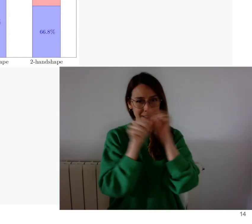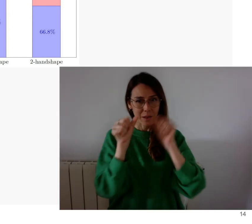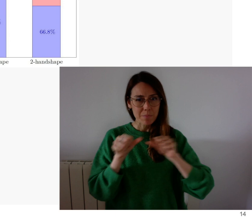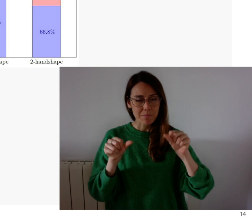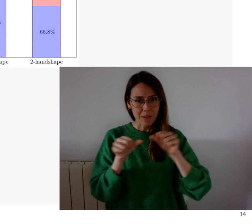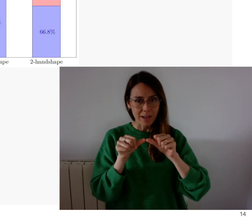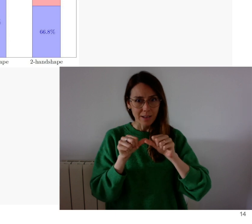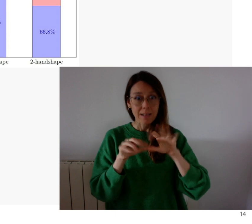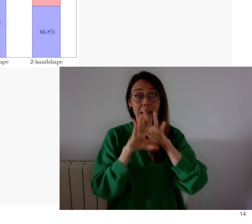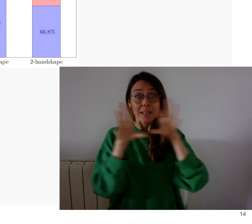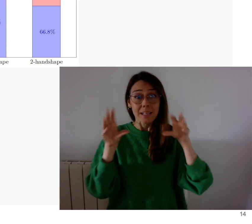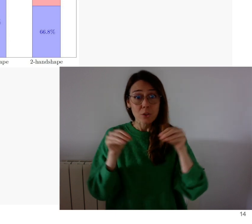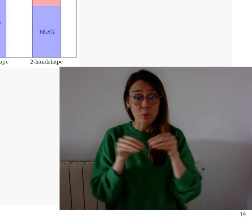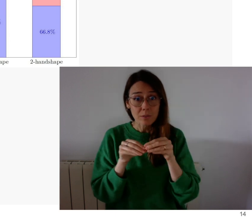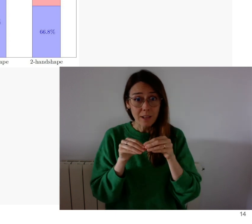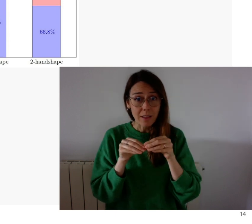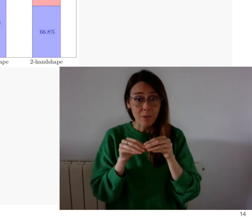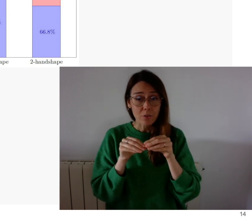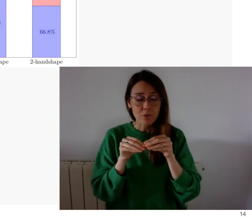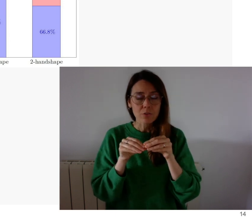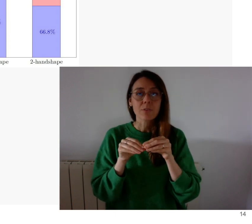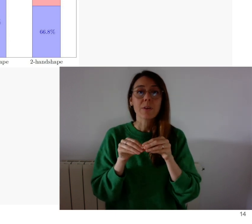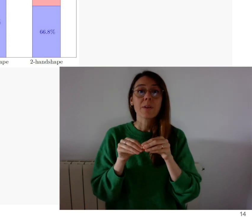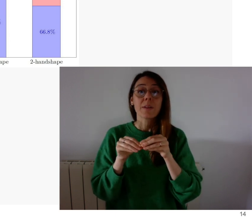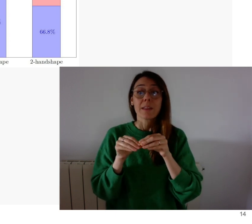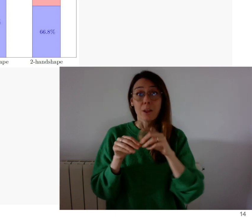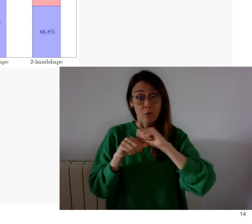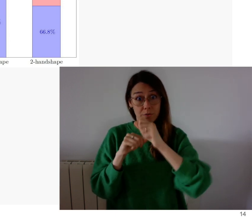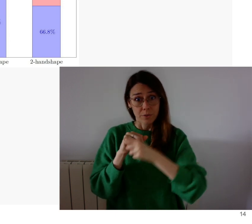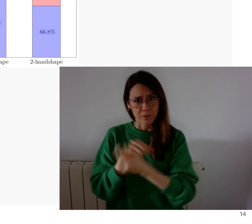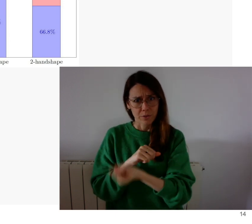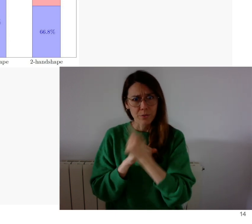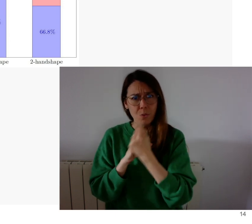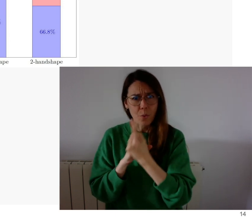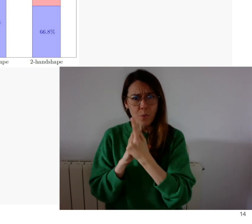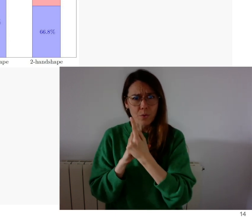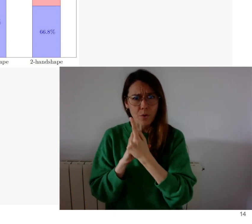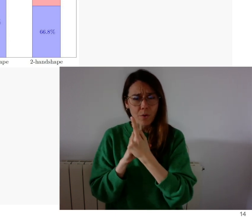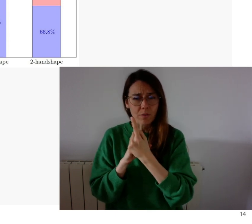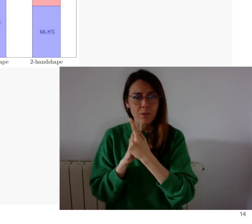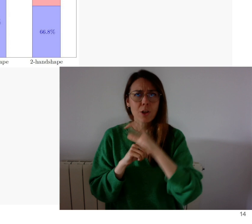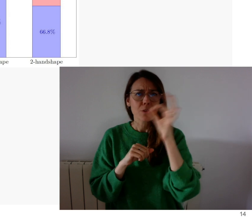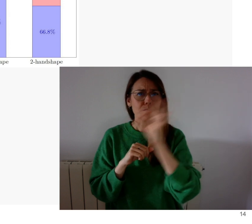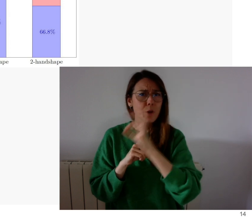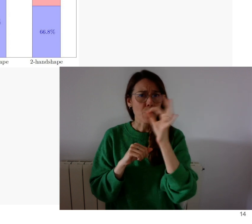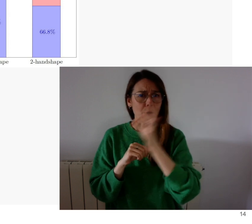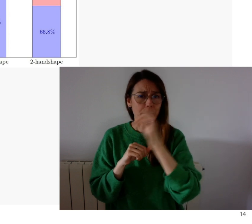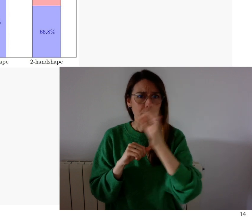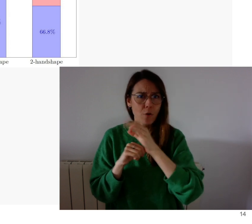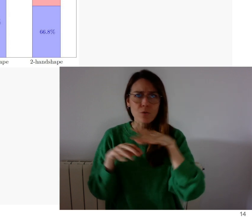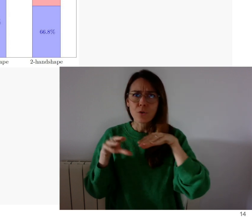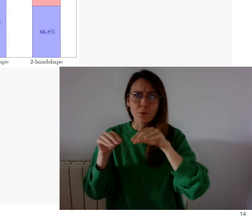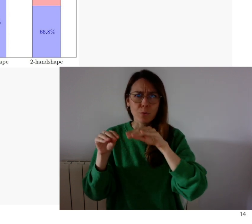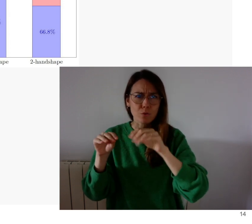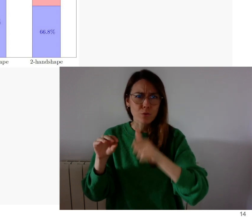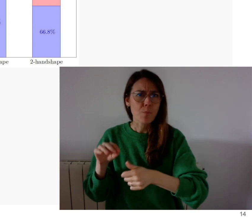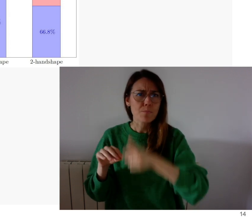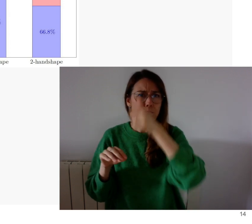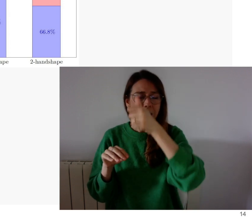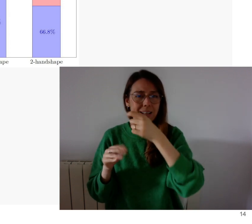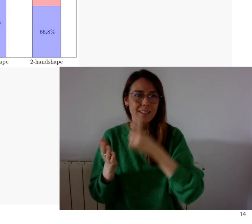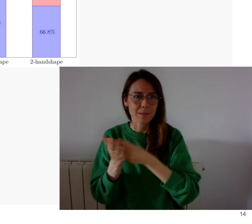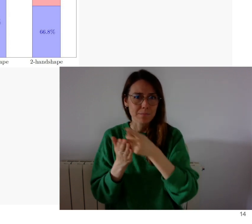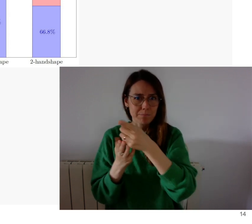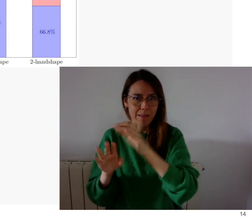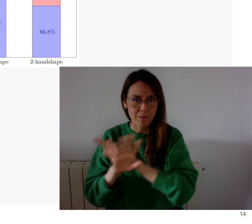Let's look at manner. So the 1 handshape was used proportionally more for path only, as you can see in the graph marked